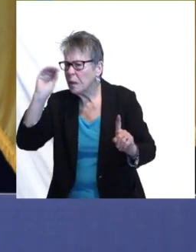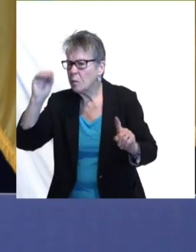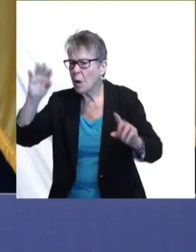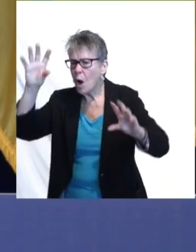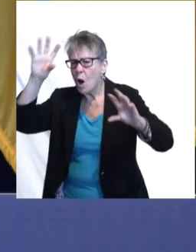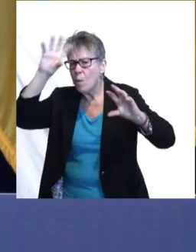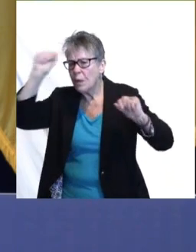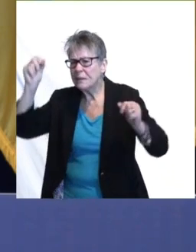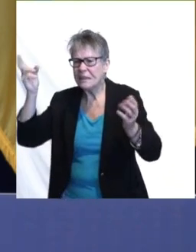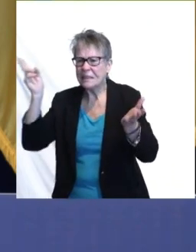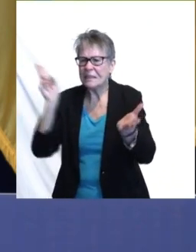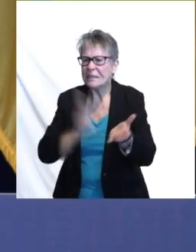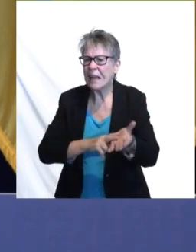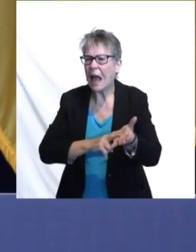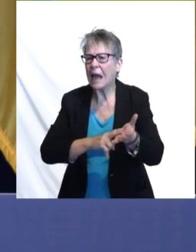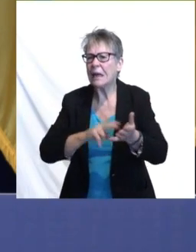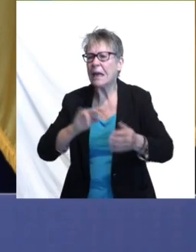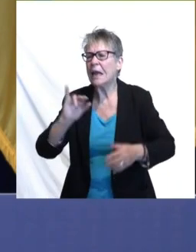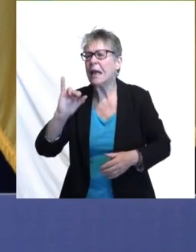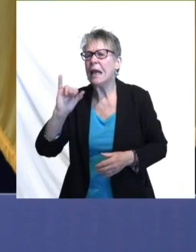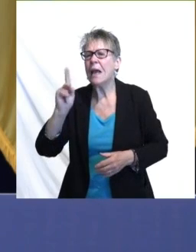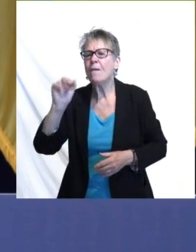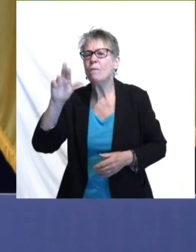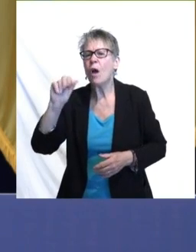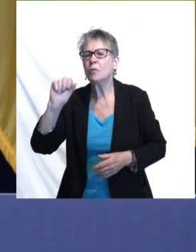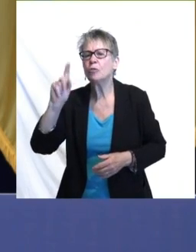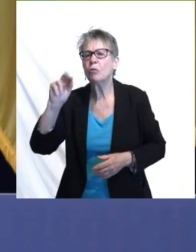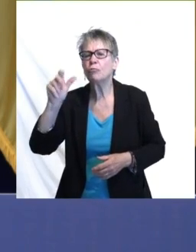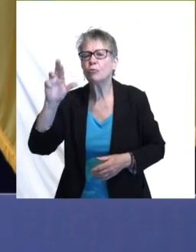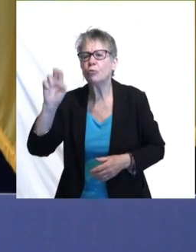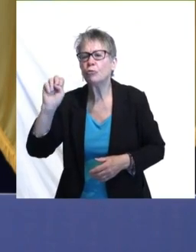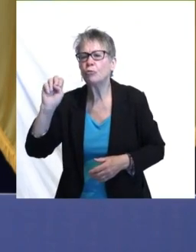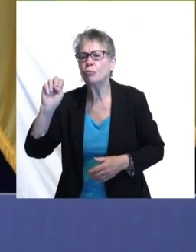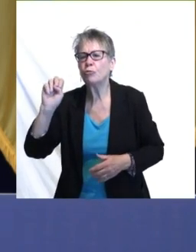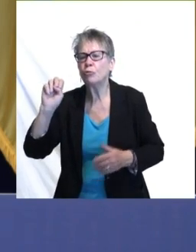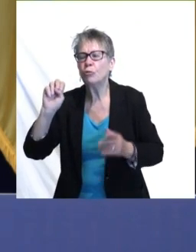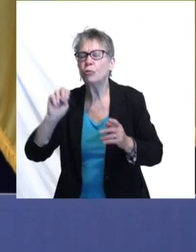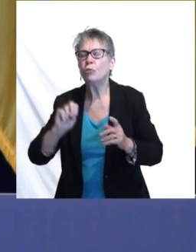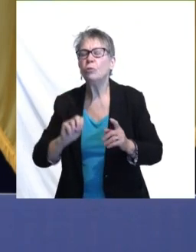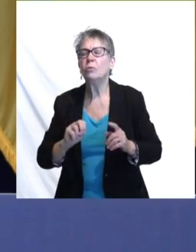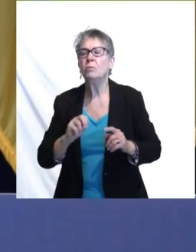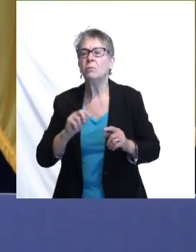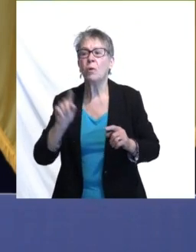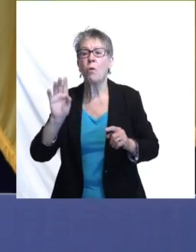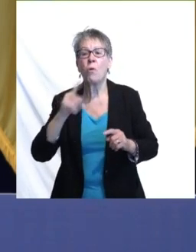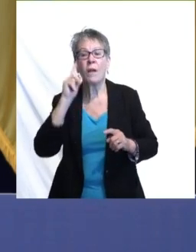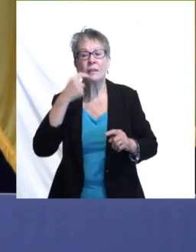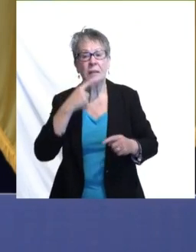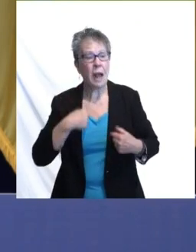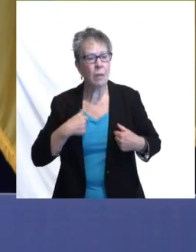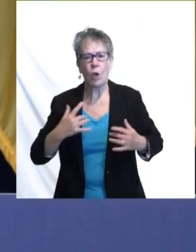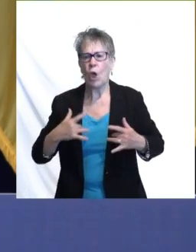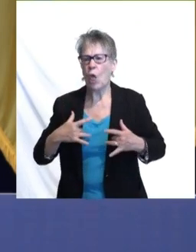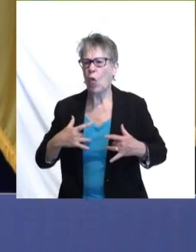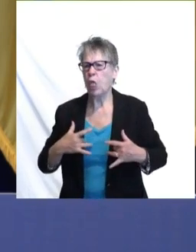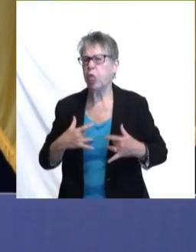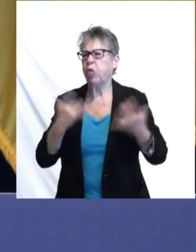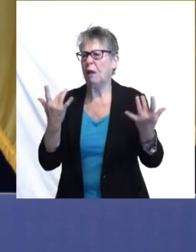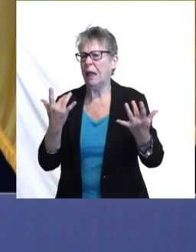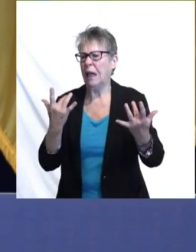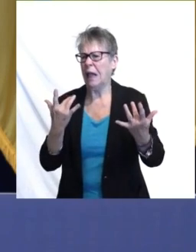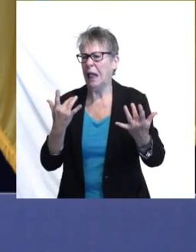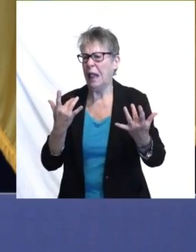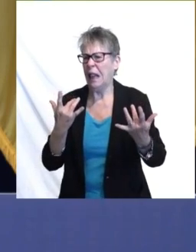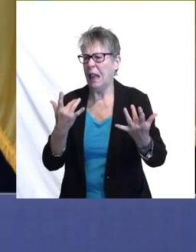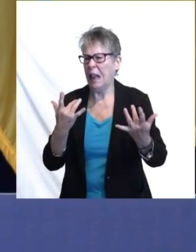On the latter, thrilled. I was invited to get down there. I could not do it today due to a number of commitments, but thrilled. I mean,